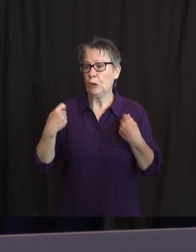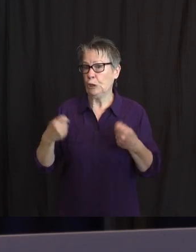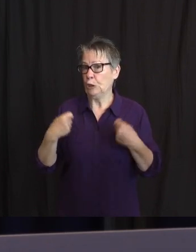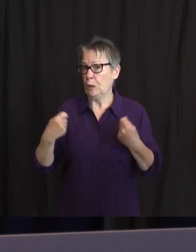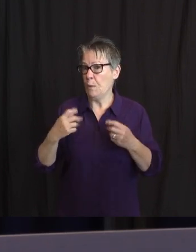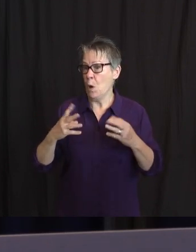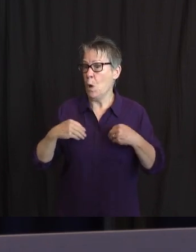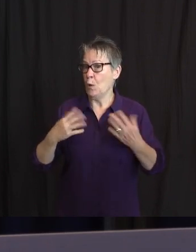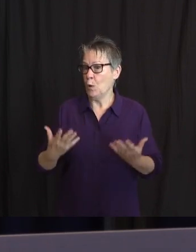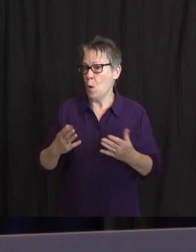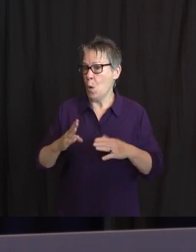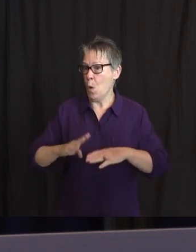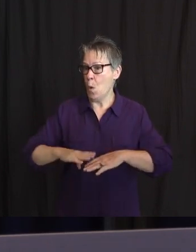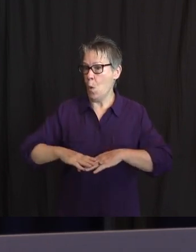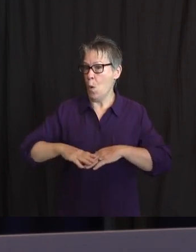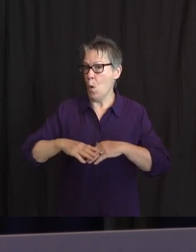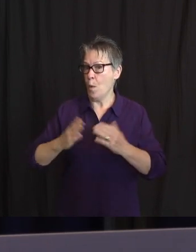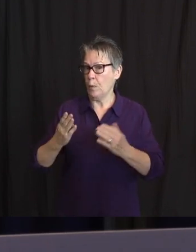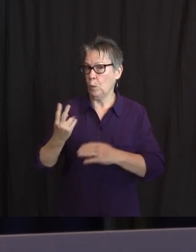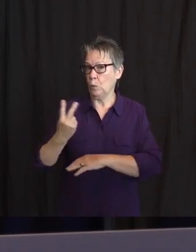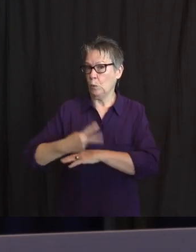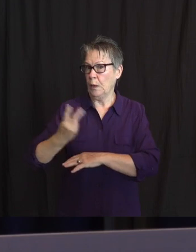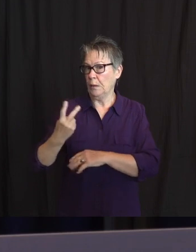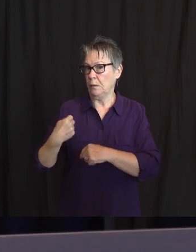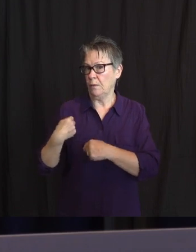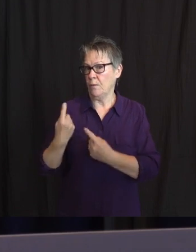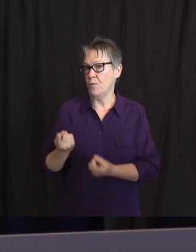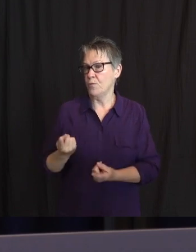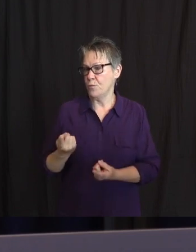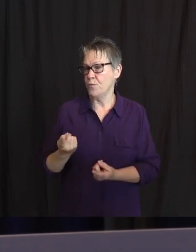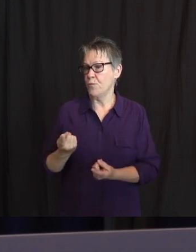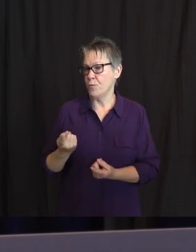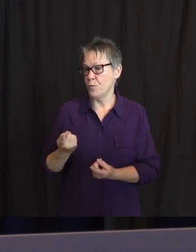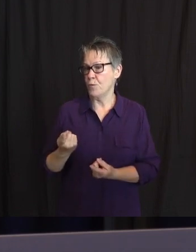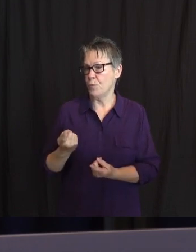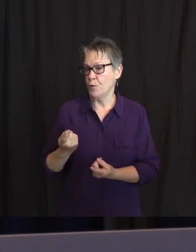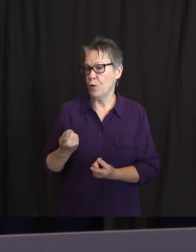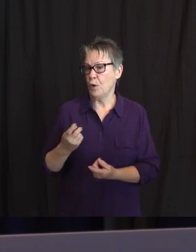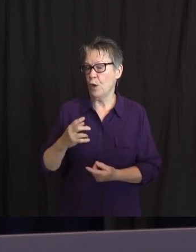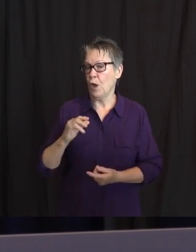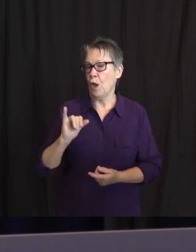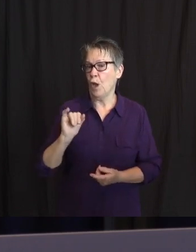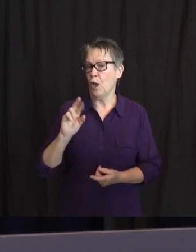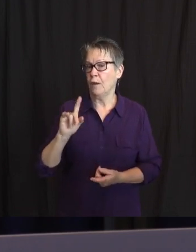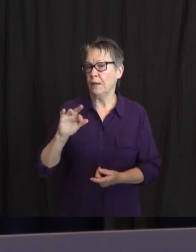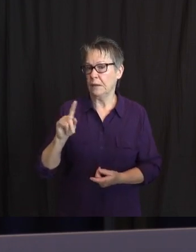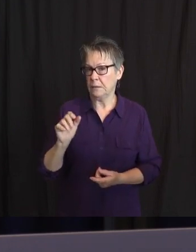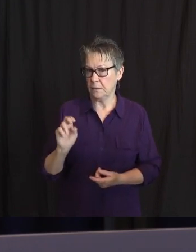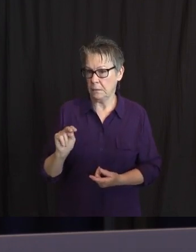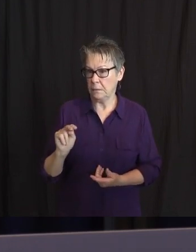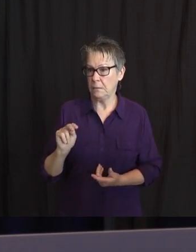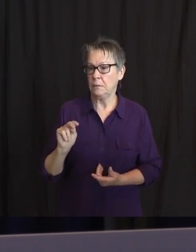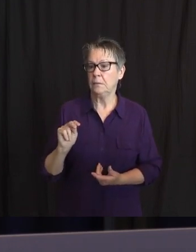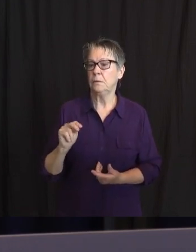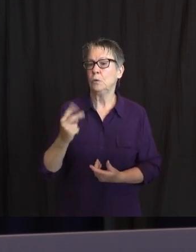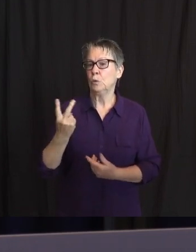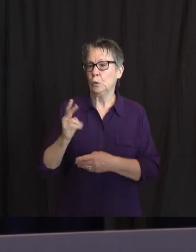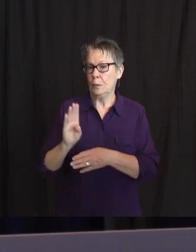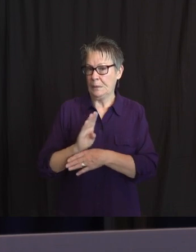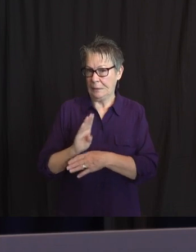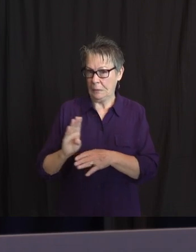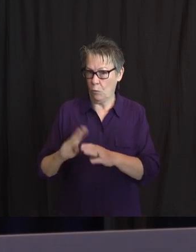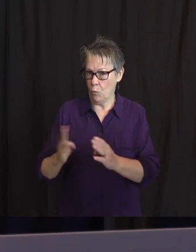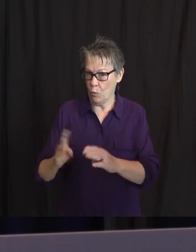In Irvington, 2 stores were cited for EO violations as being non-essential. In Newark, a transit bus